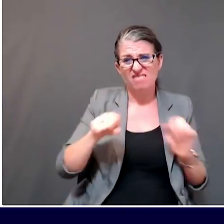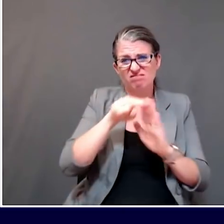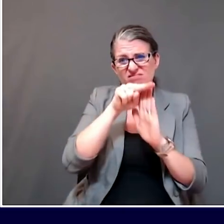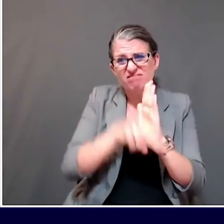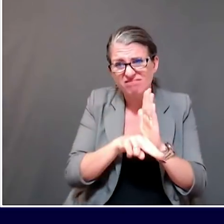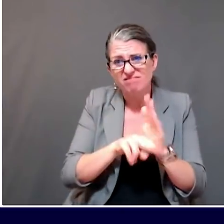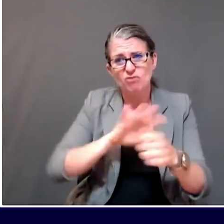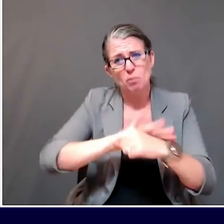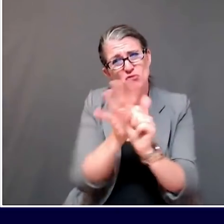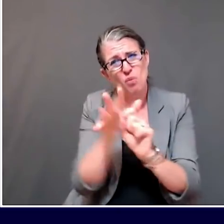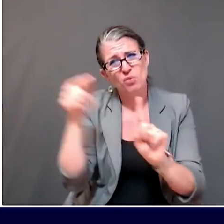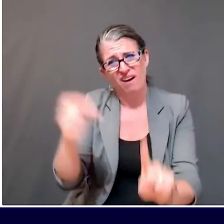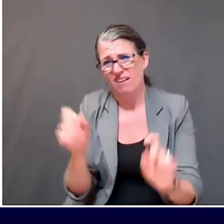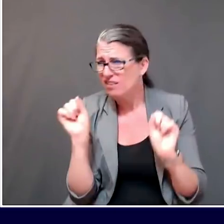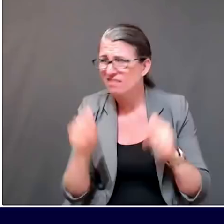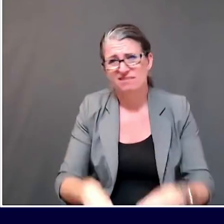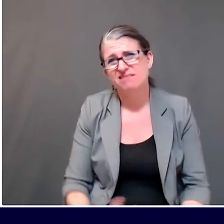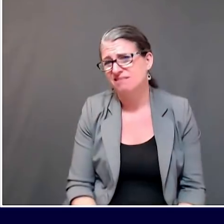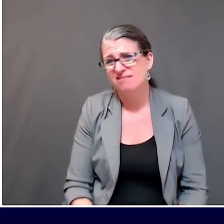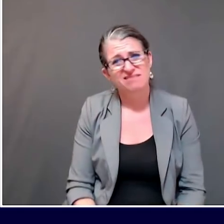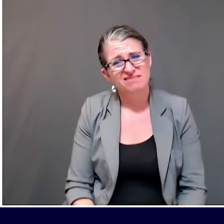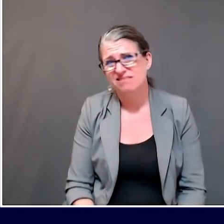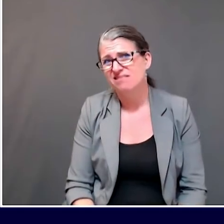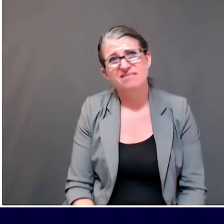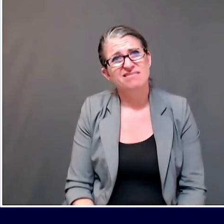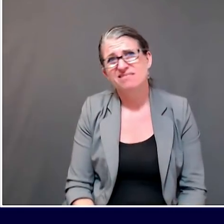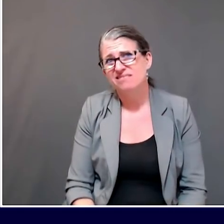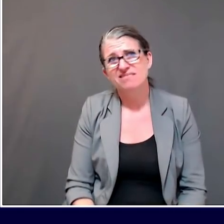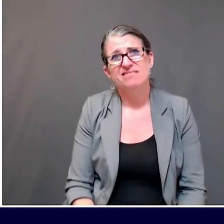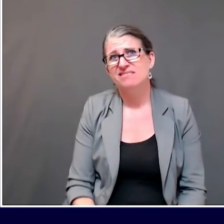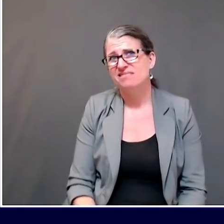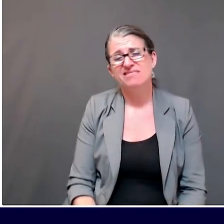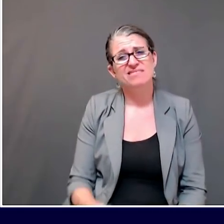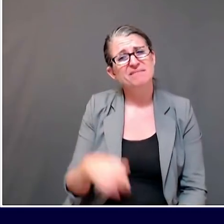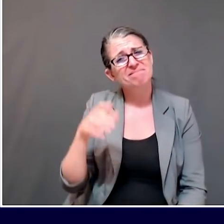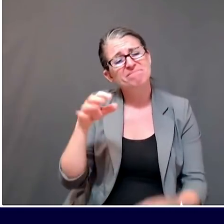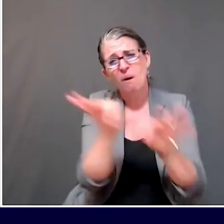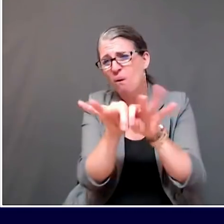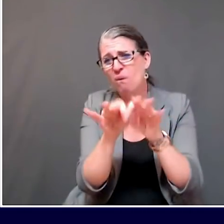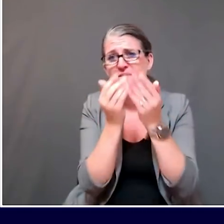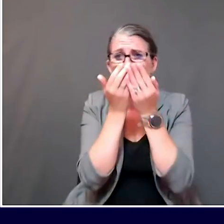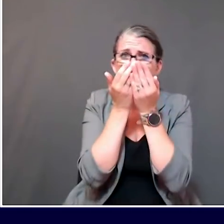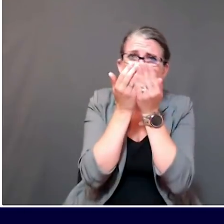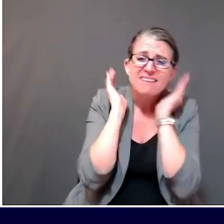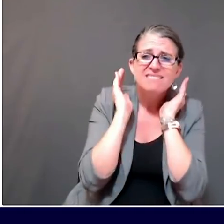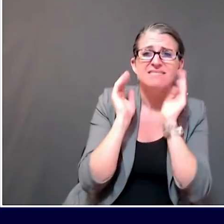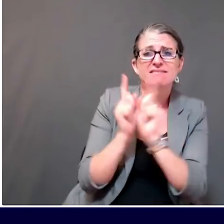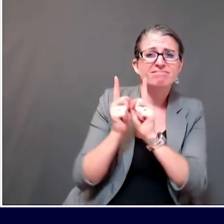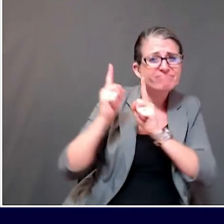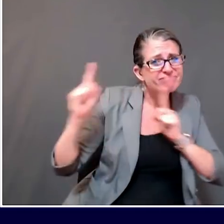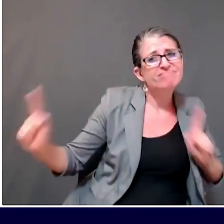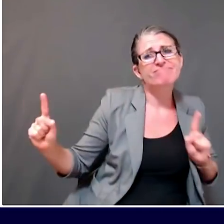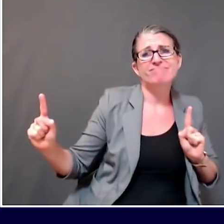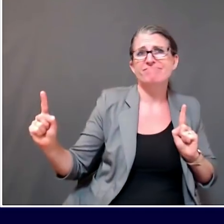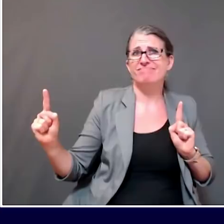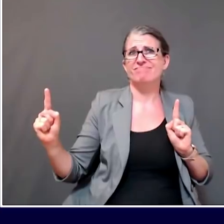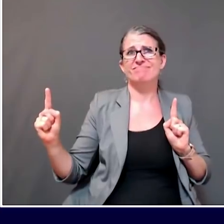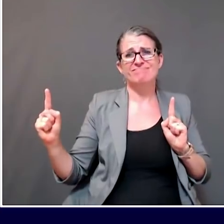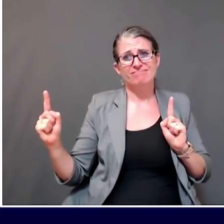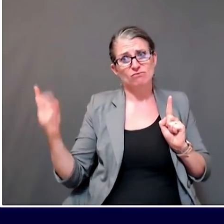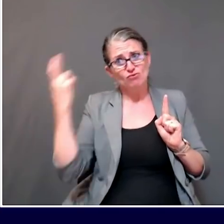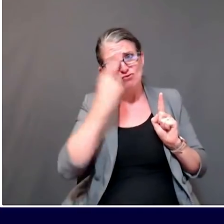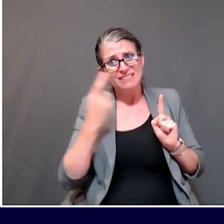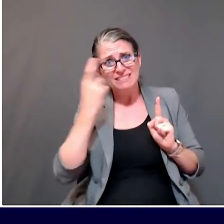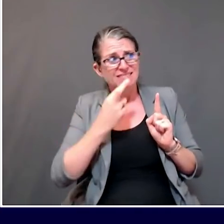go outside and maintaining physical distance when you're around others, there's a reason. And when individuals